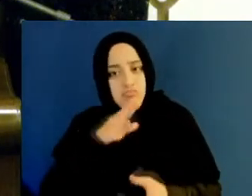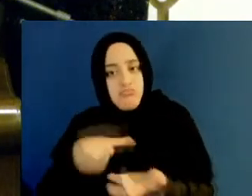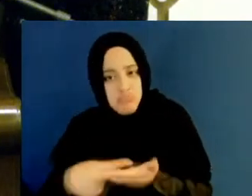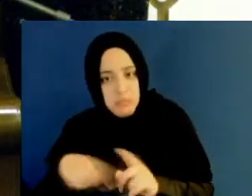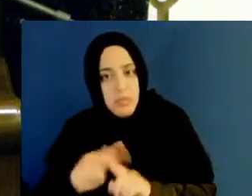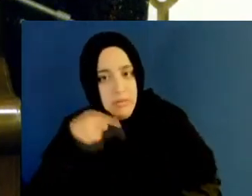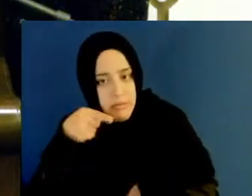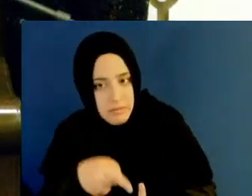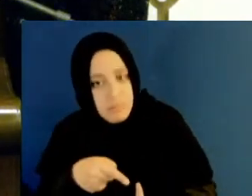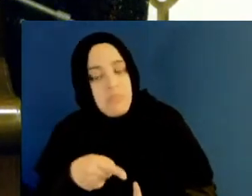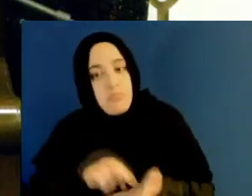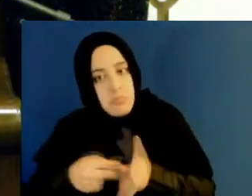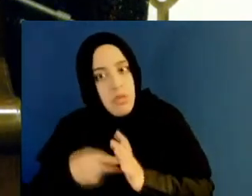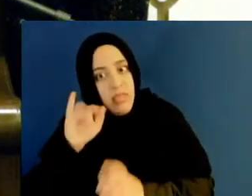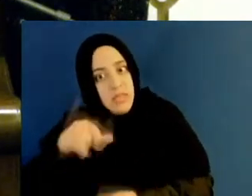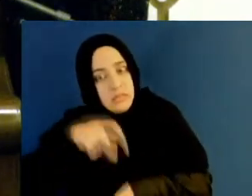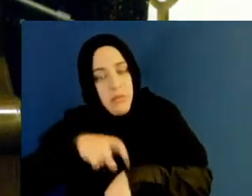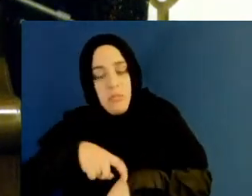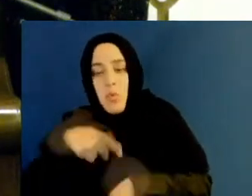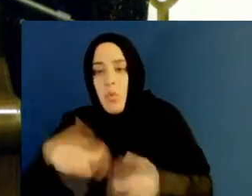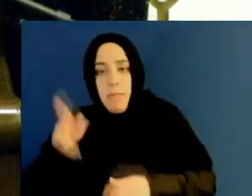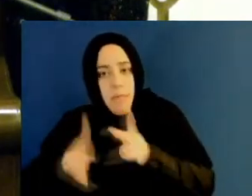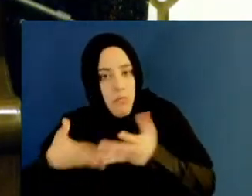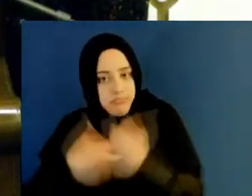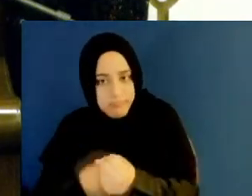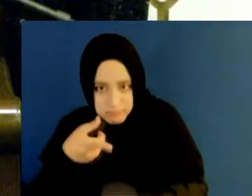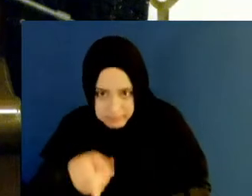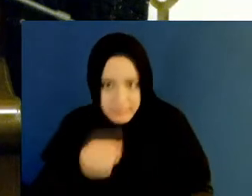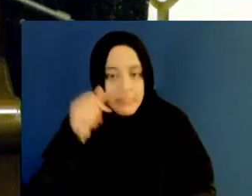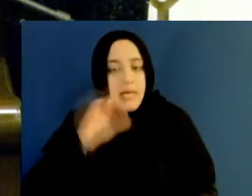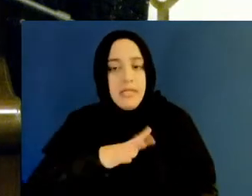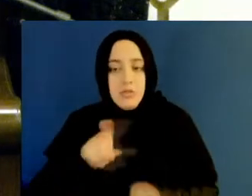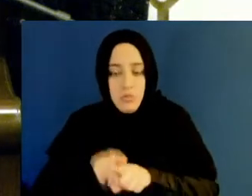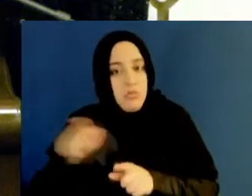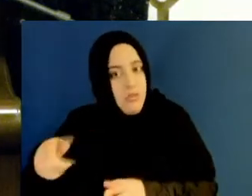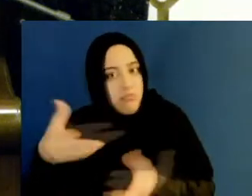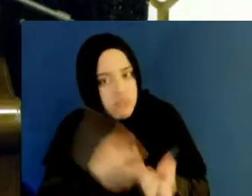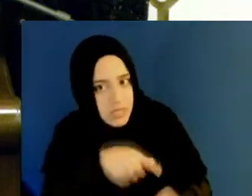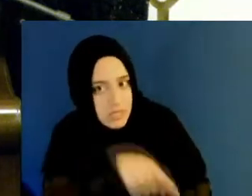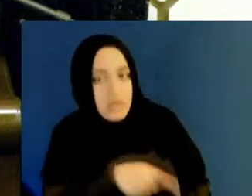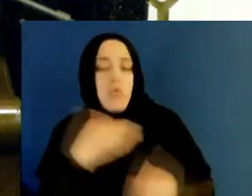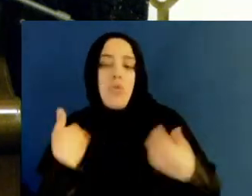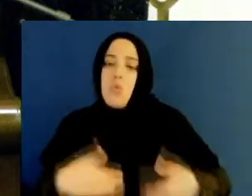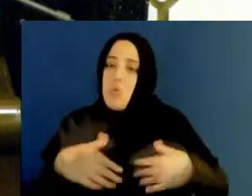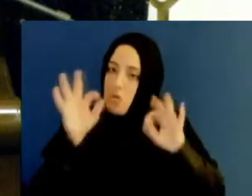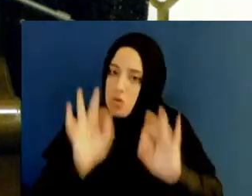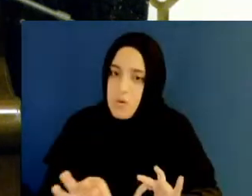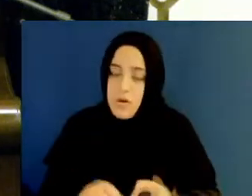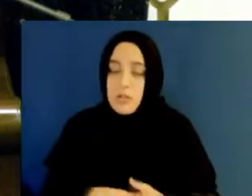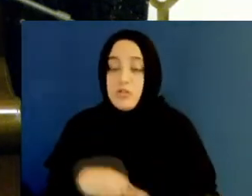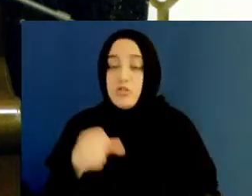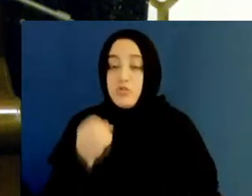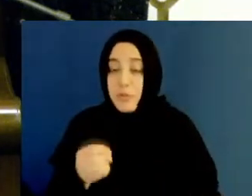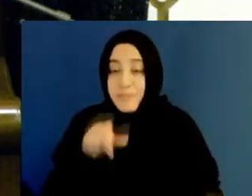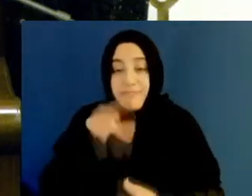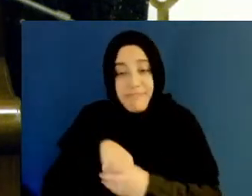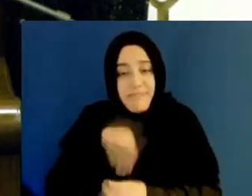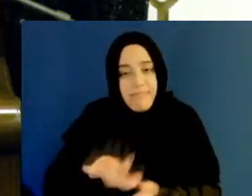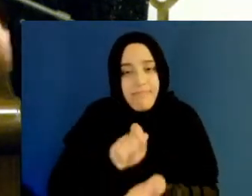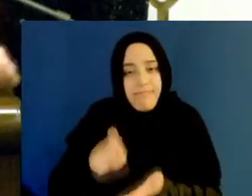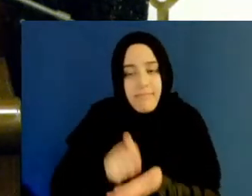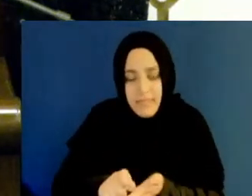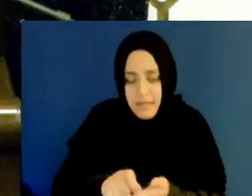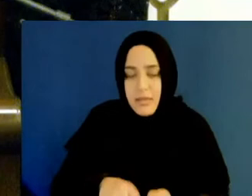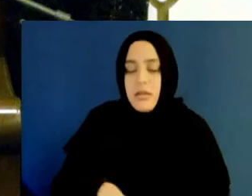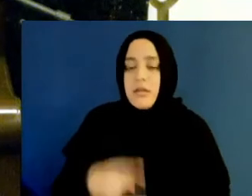the highest level of authenticity. Fudayl ibn Zubayr al-Rassan mentions in regards to